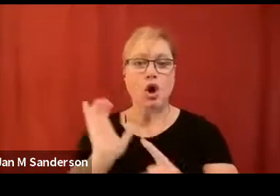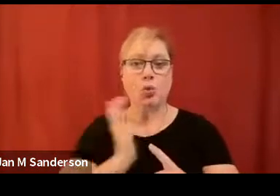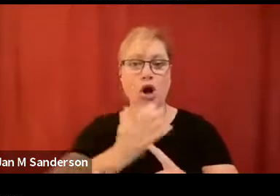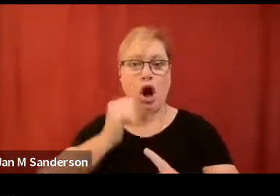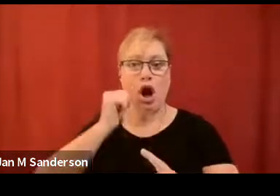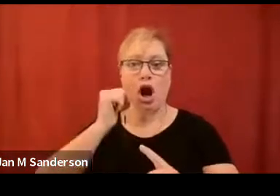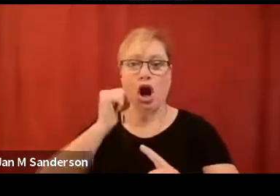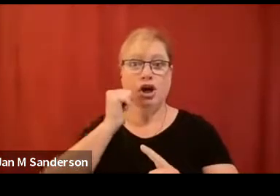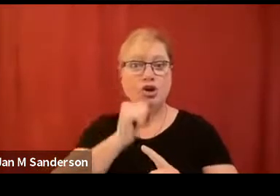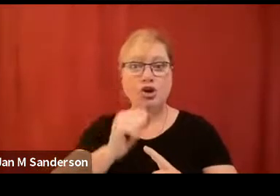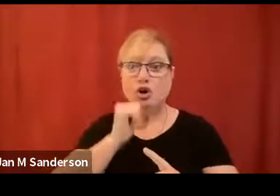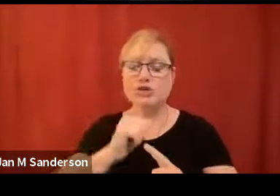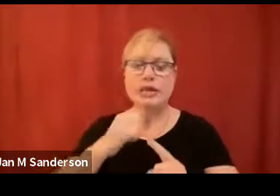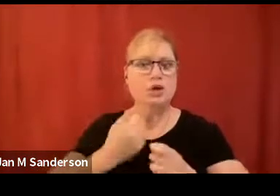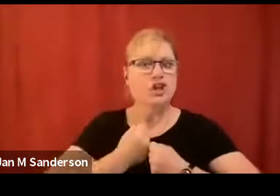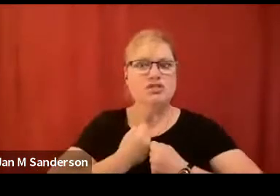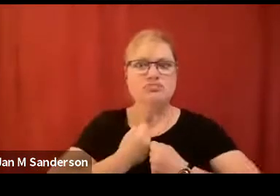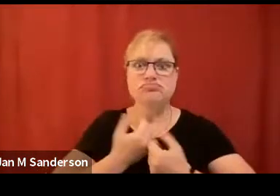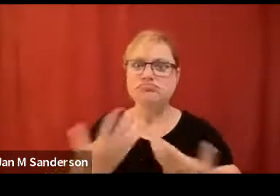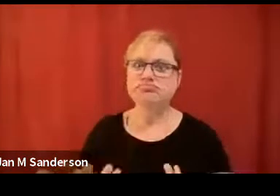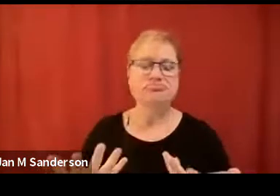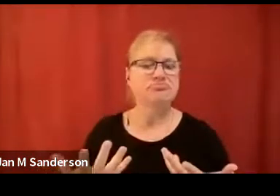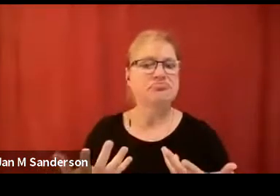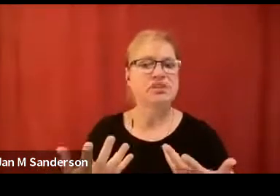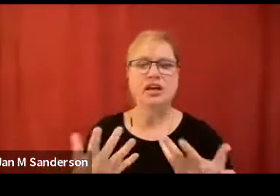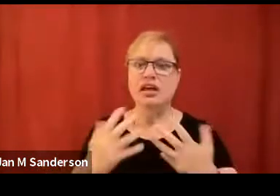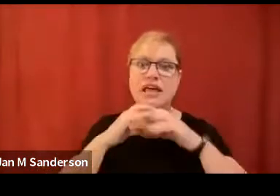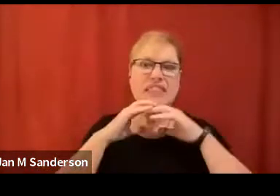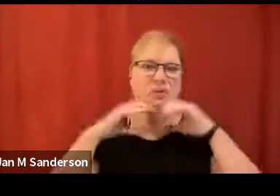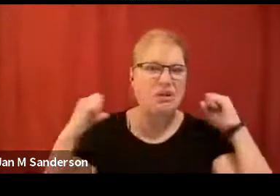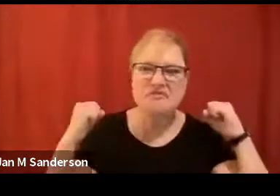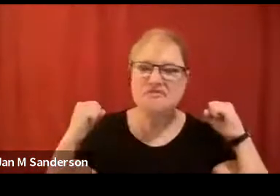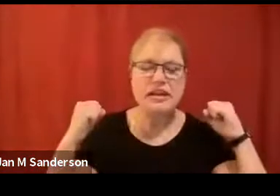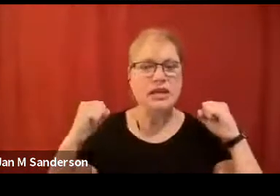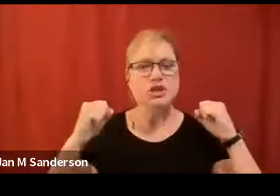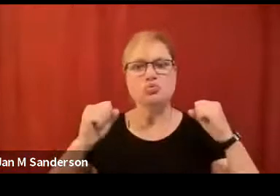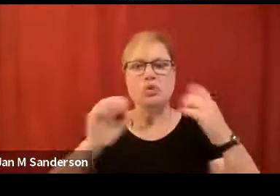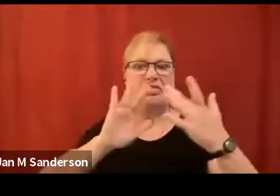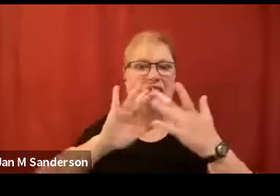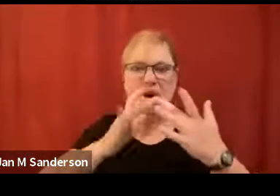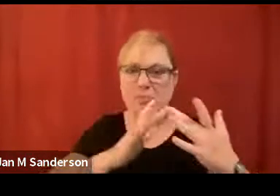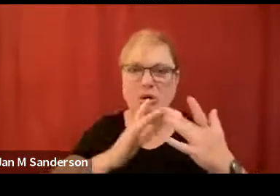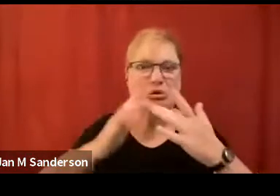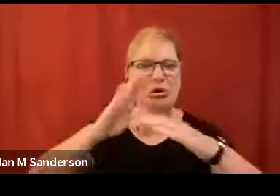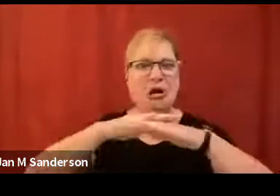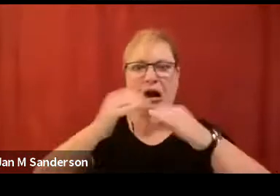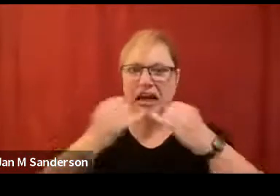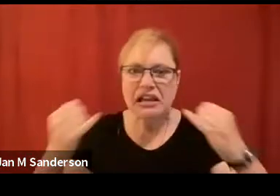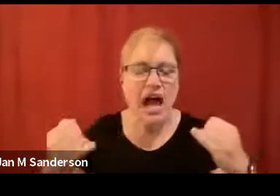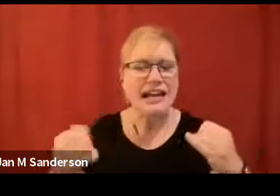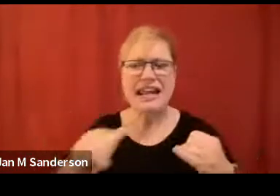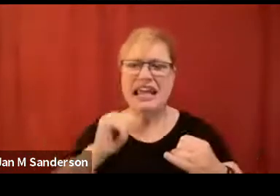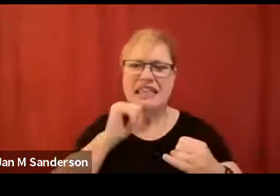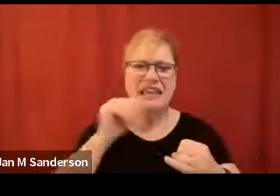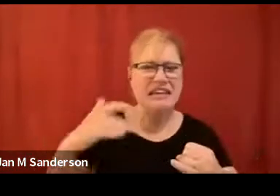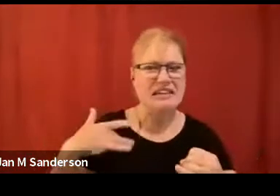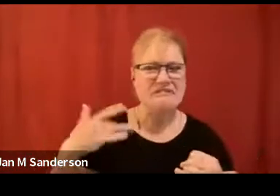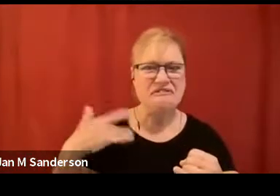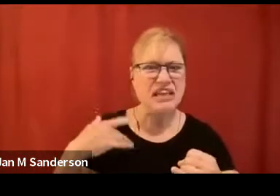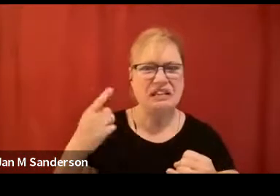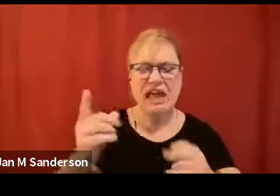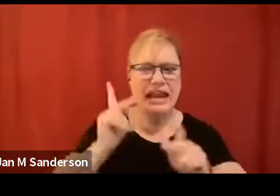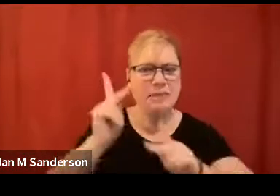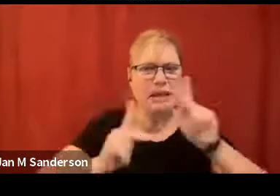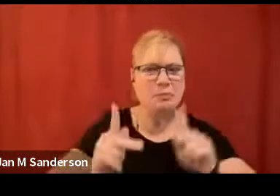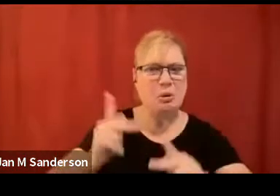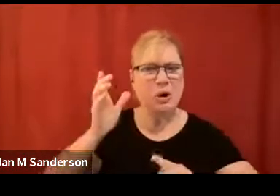tapped out at this point. They were sick of virtual. They didn't feel like their voices were being heard. They were also dealing with